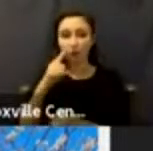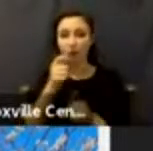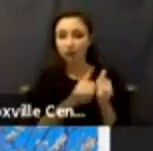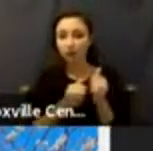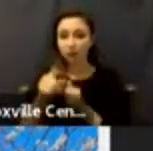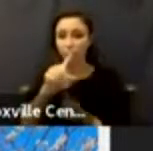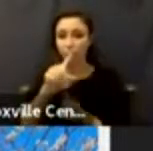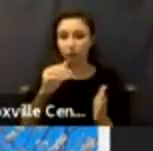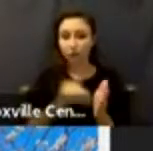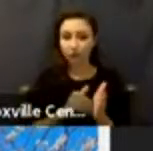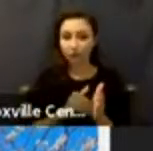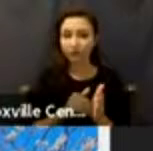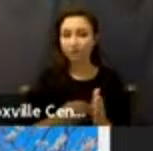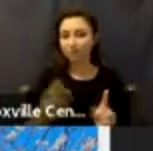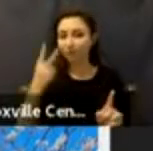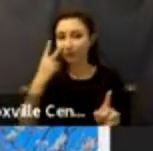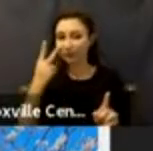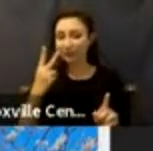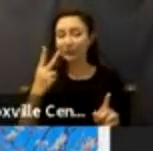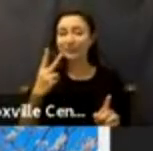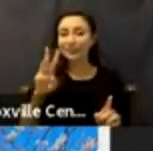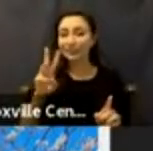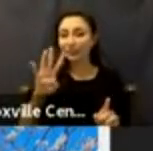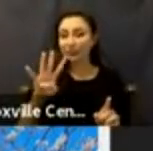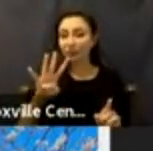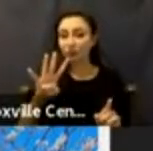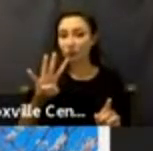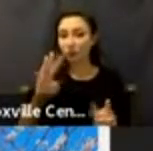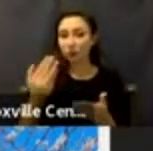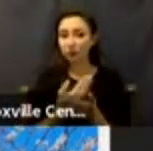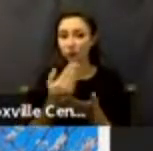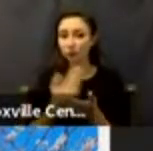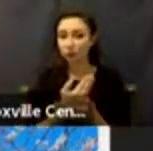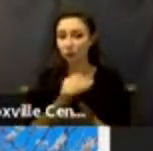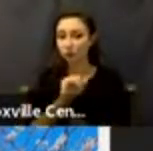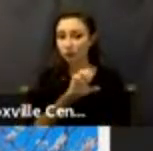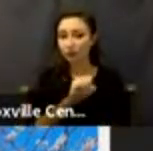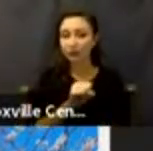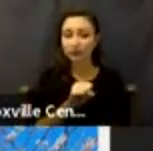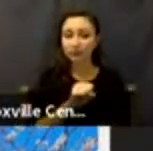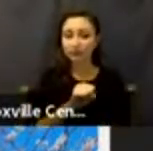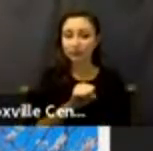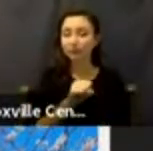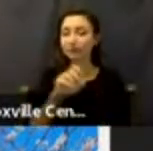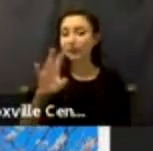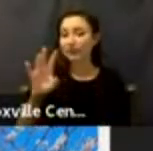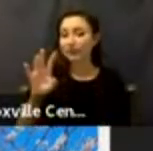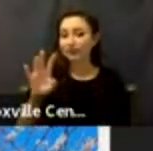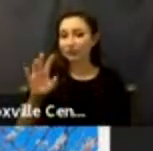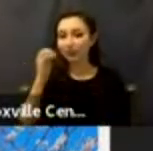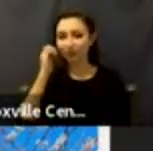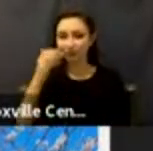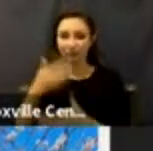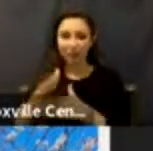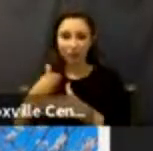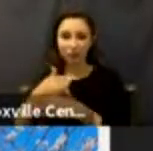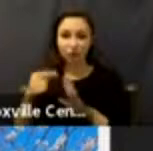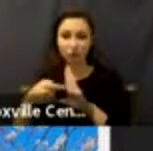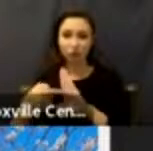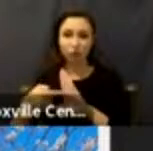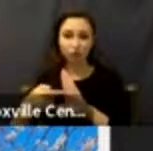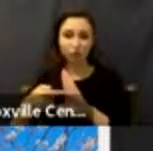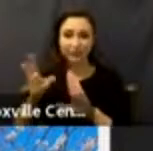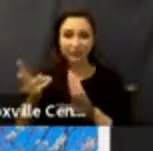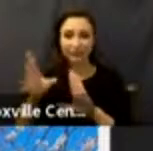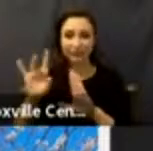line shows 64 new cases per 100,000, and our 7-day trend line showed 68 new cases per 100,000, which is slightly up